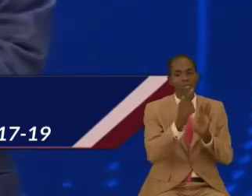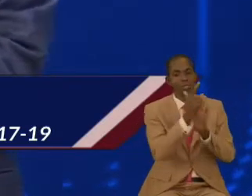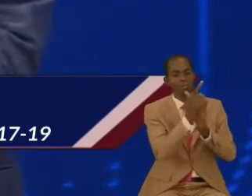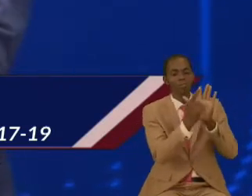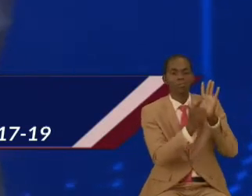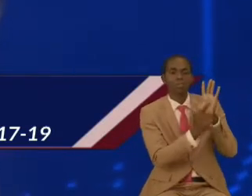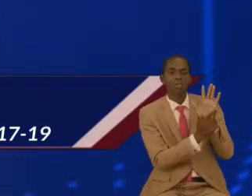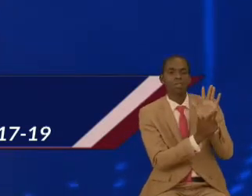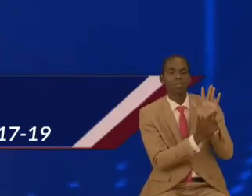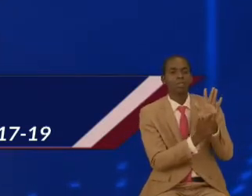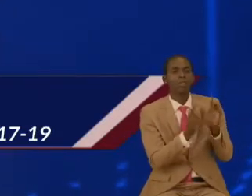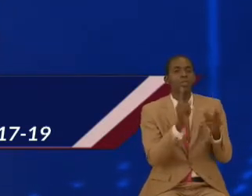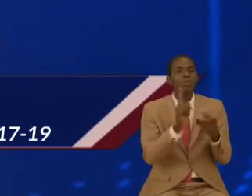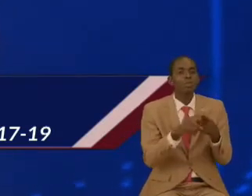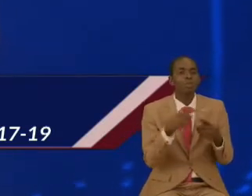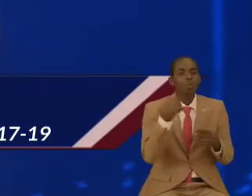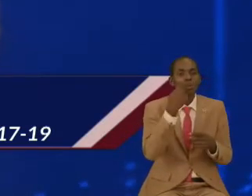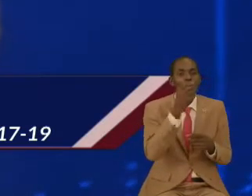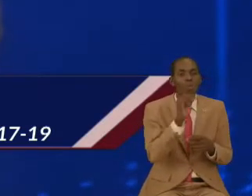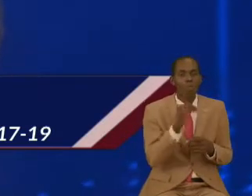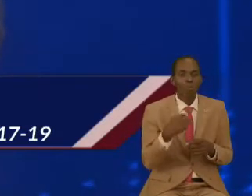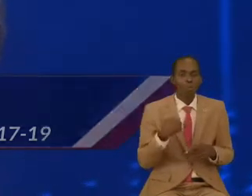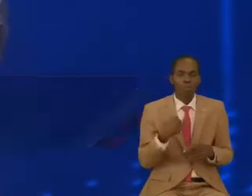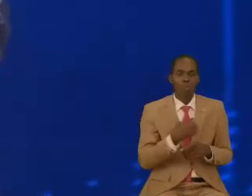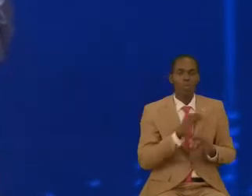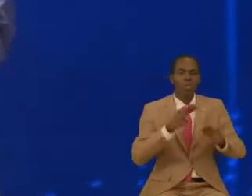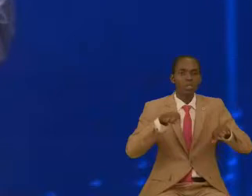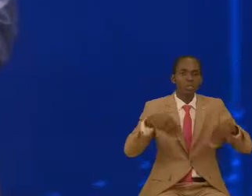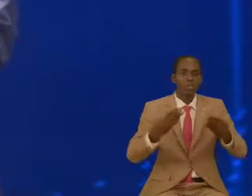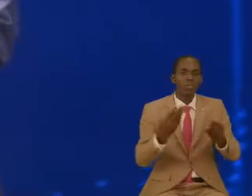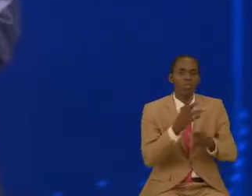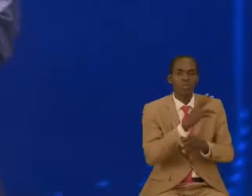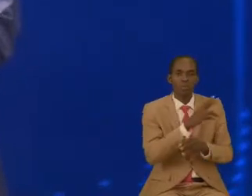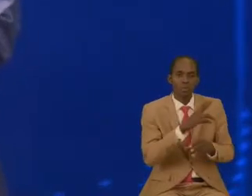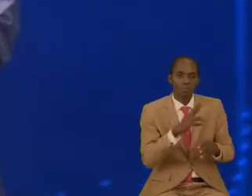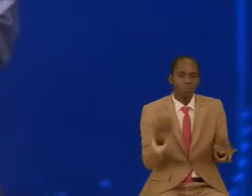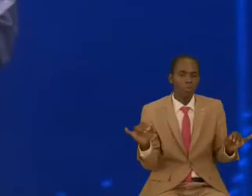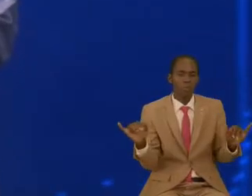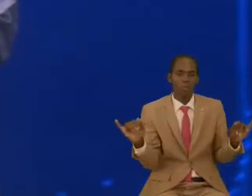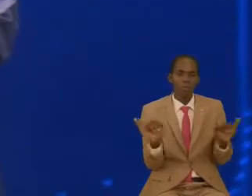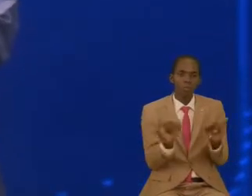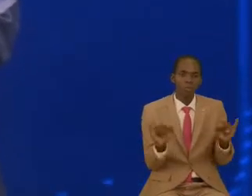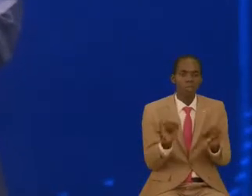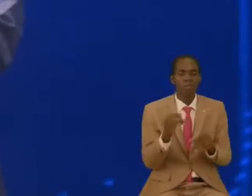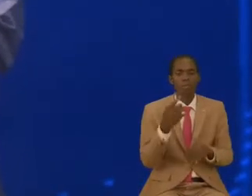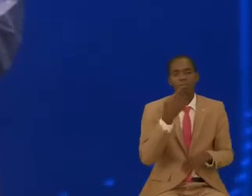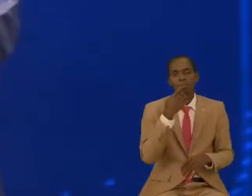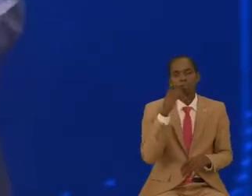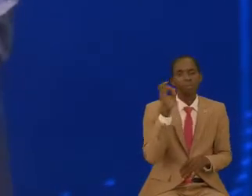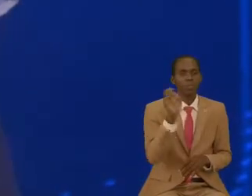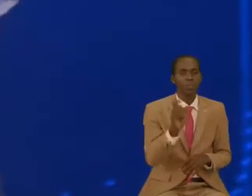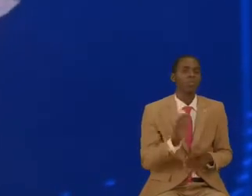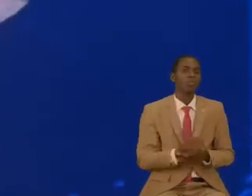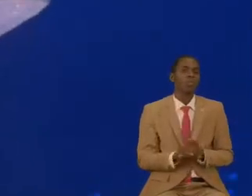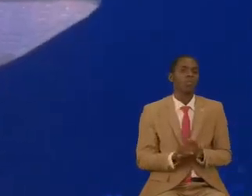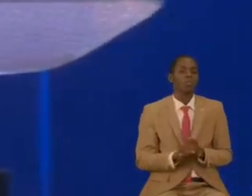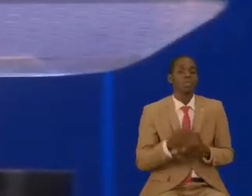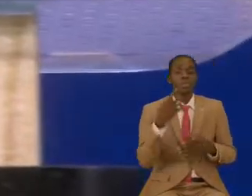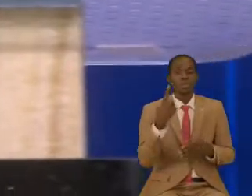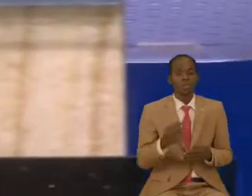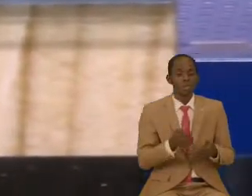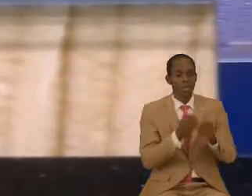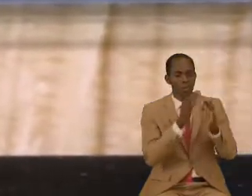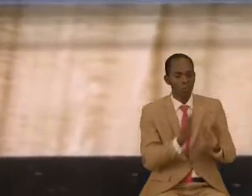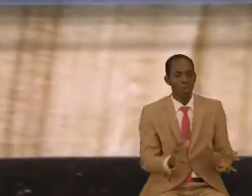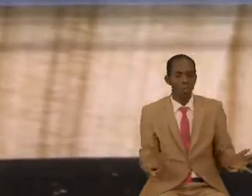line there, to whom we gave no such commandment. The apostles came